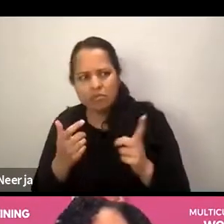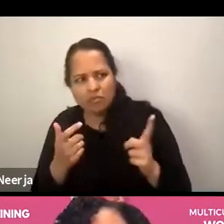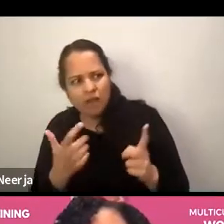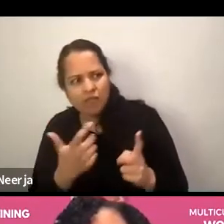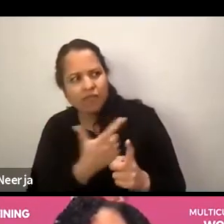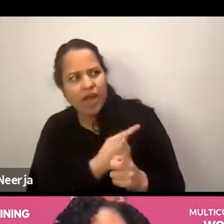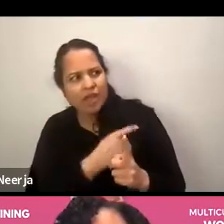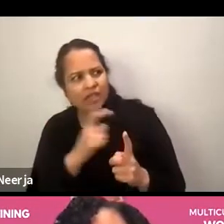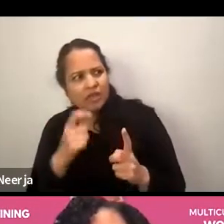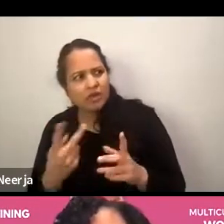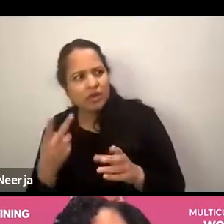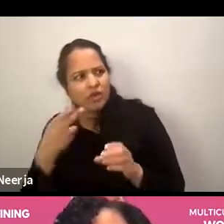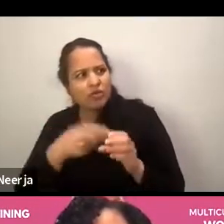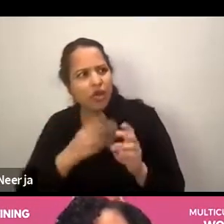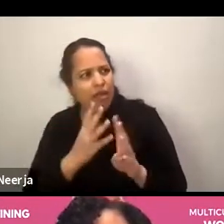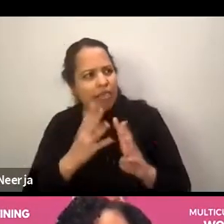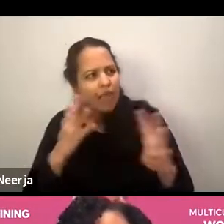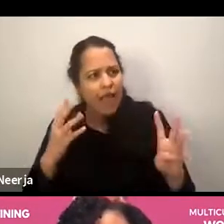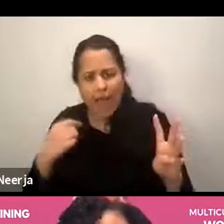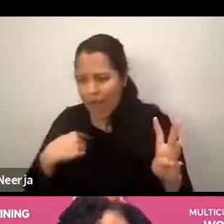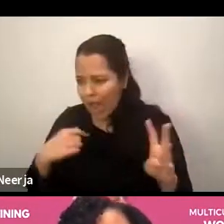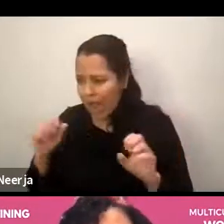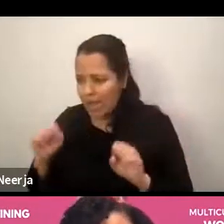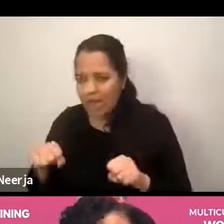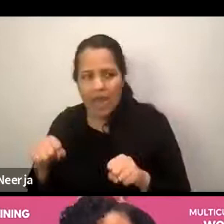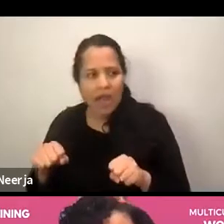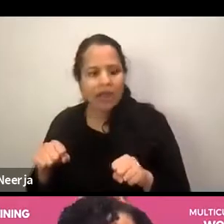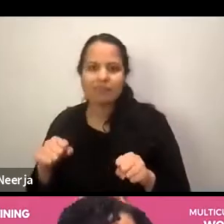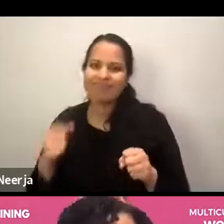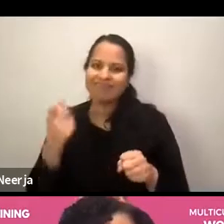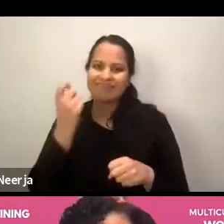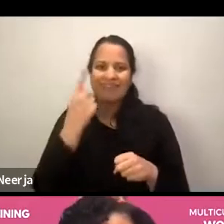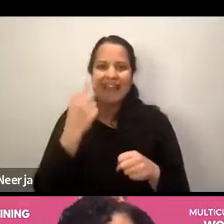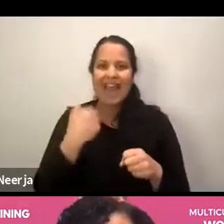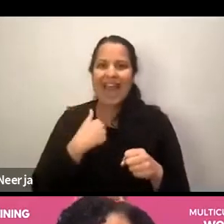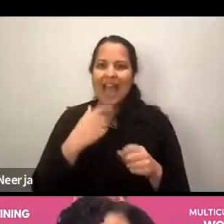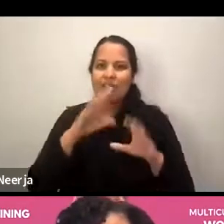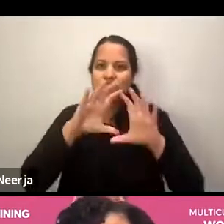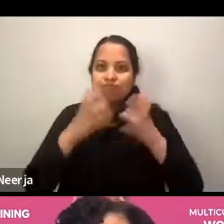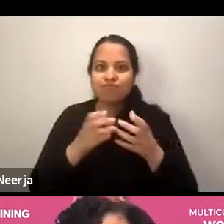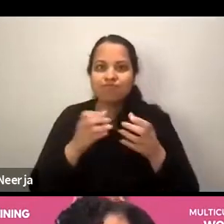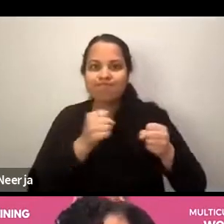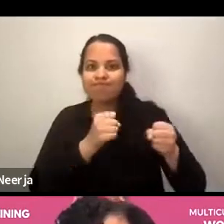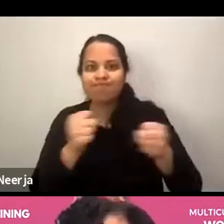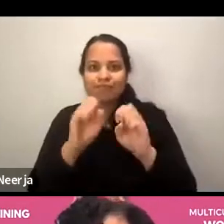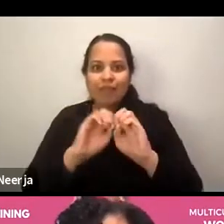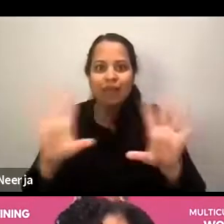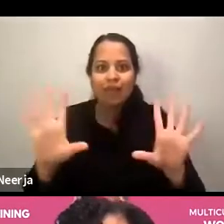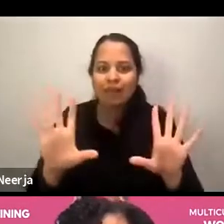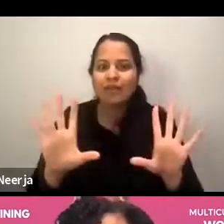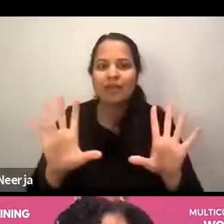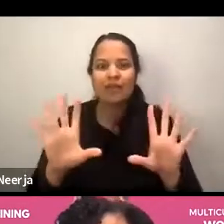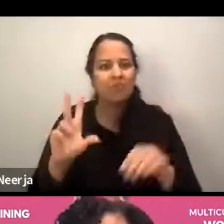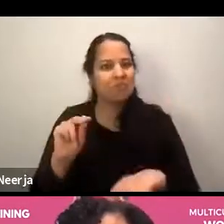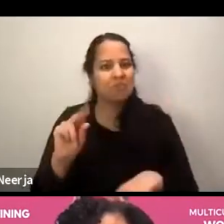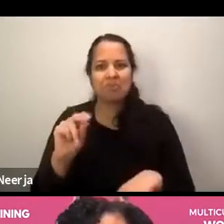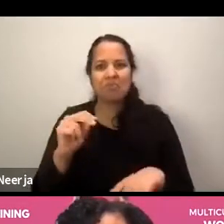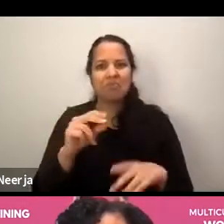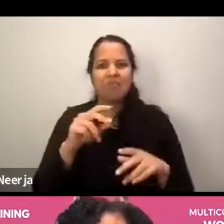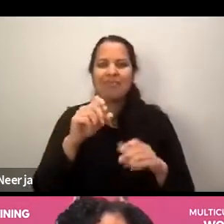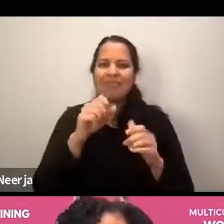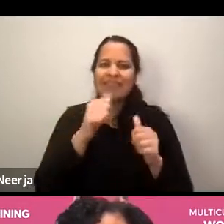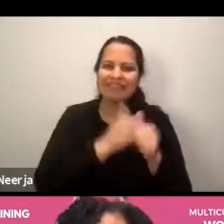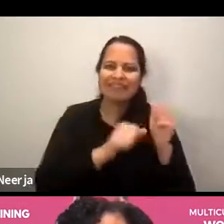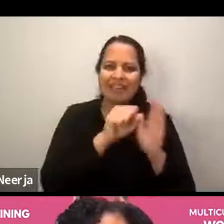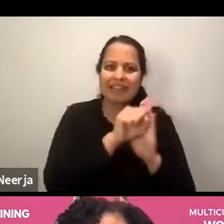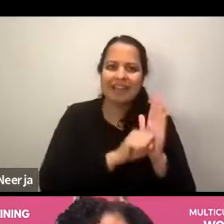access the vaccine. And everyone knows that there's no cohesive strategy at this moment, that it varies state by state. And if you've